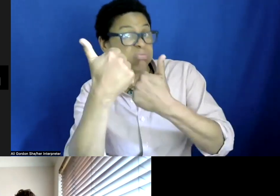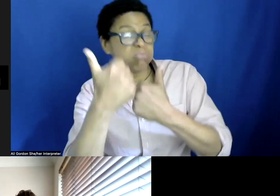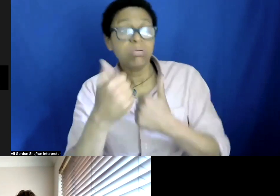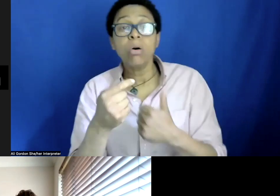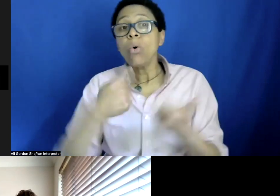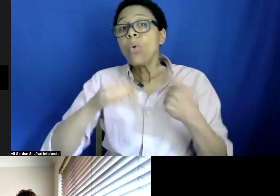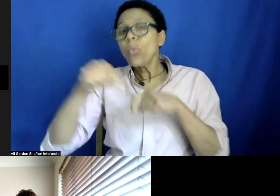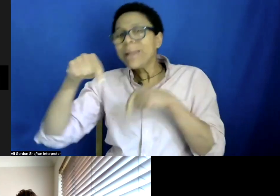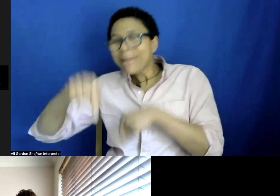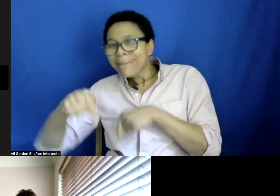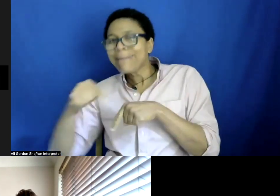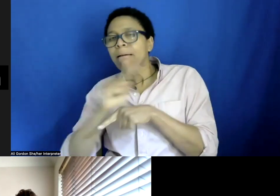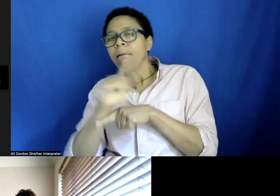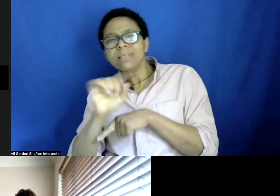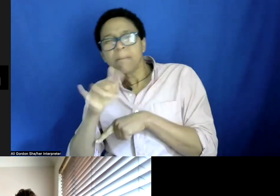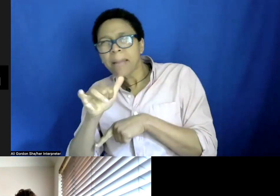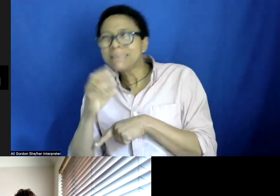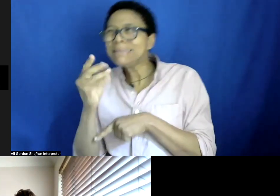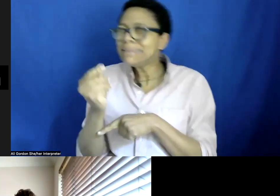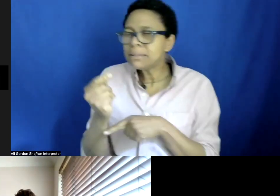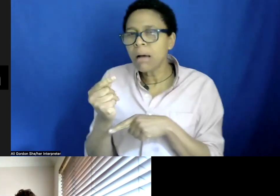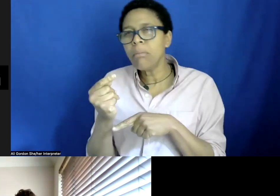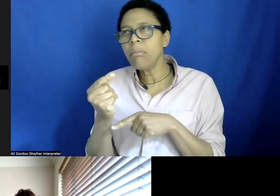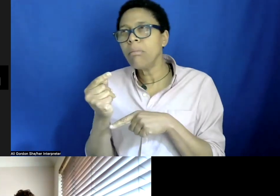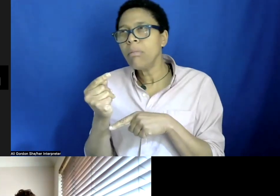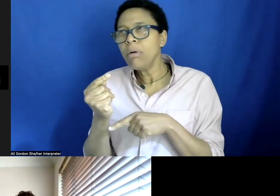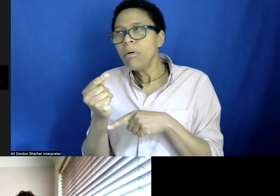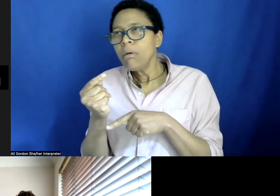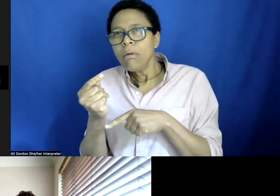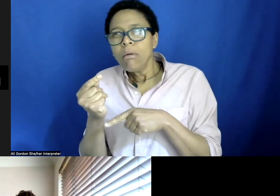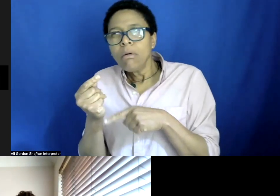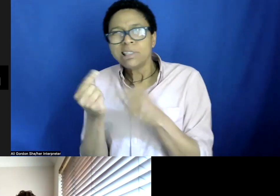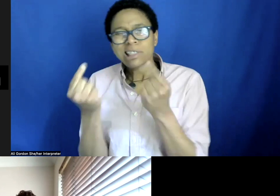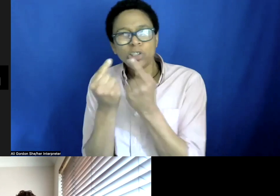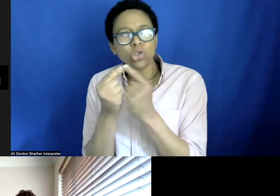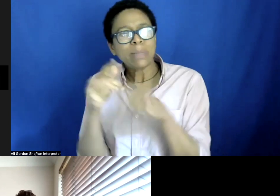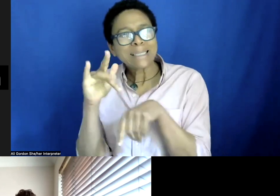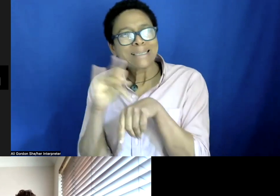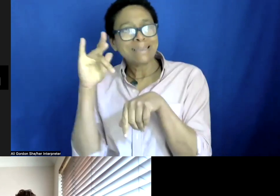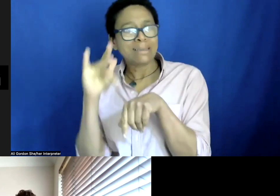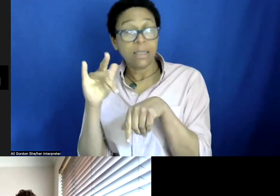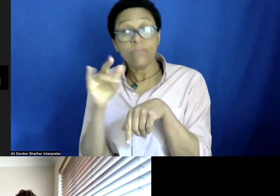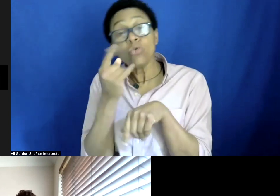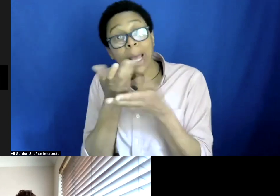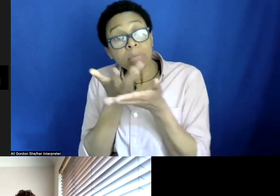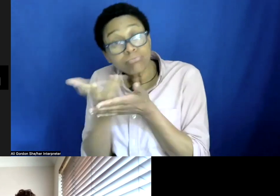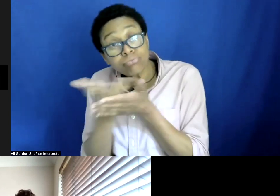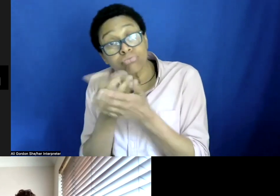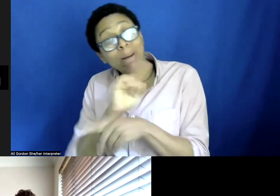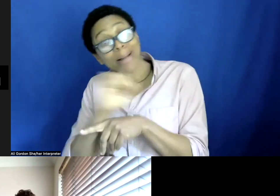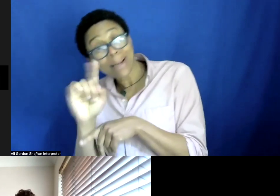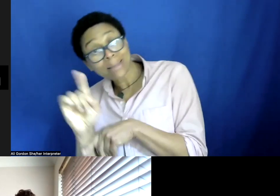be mindful of the fact that some of the things we're talking about are sensitive. It's the nature of the beast, unfortunately, but